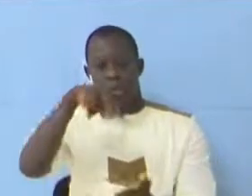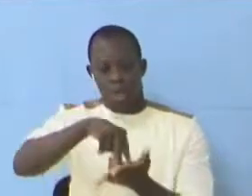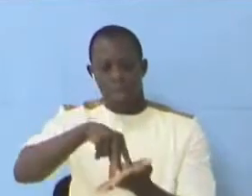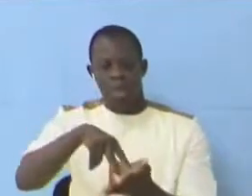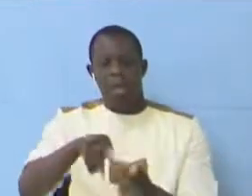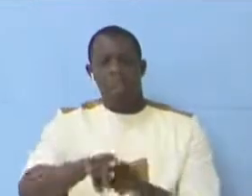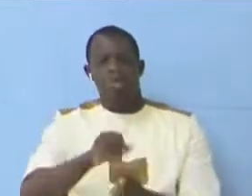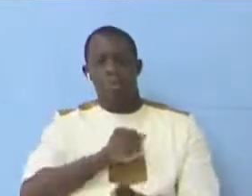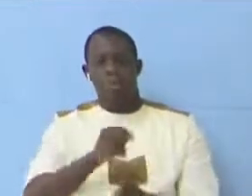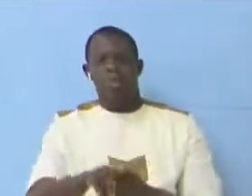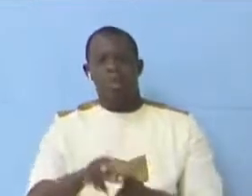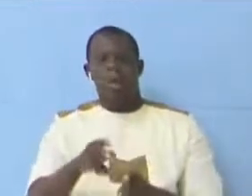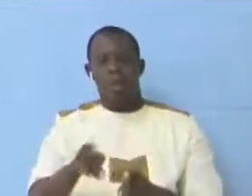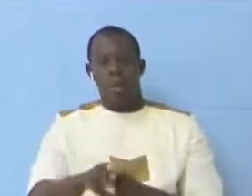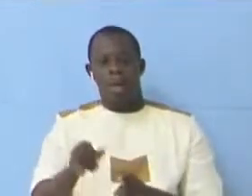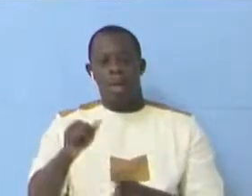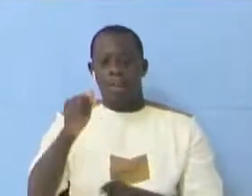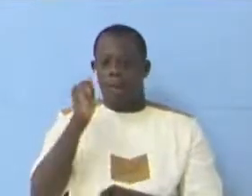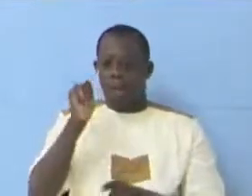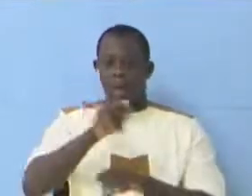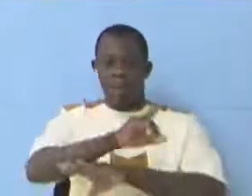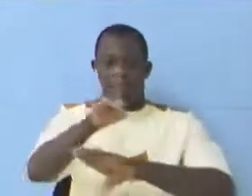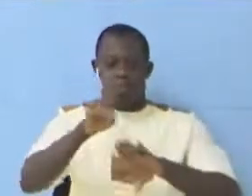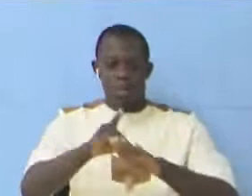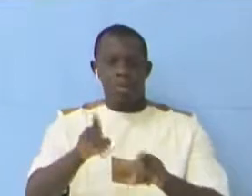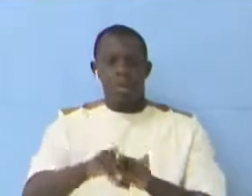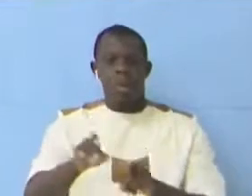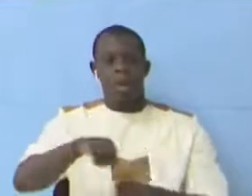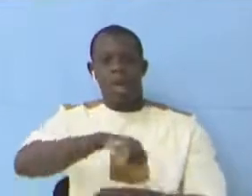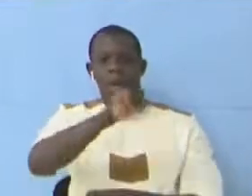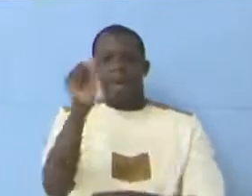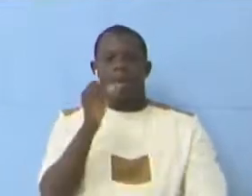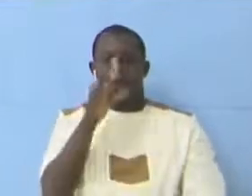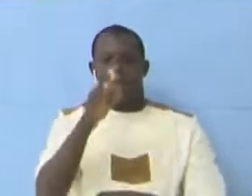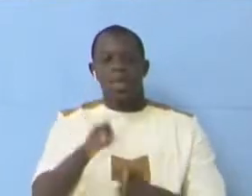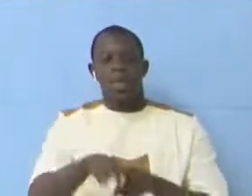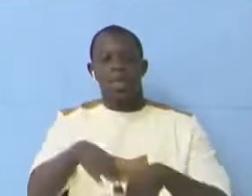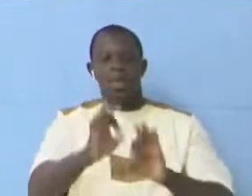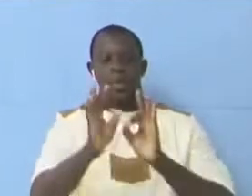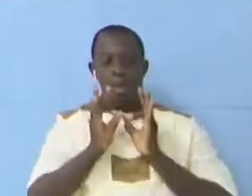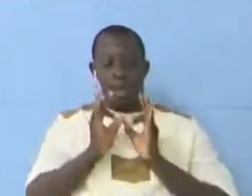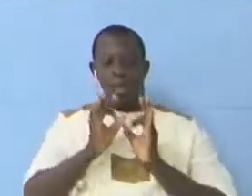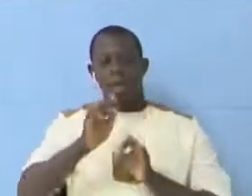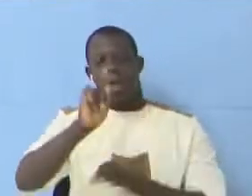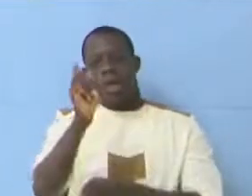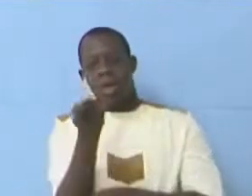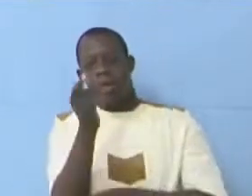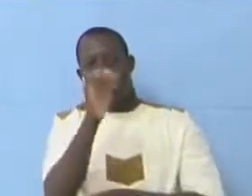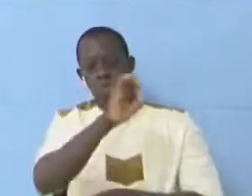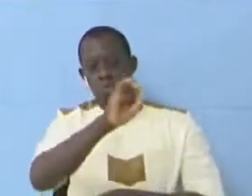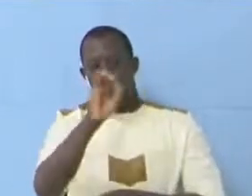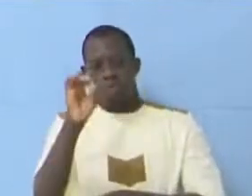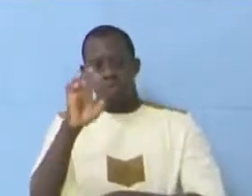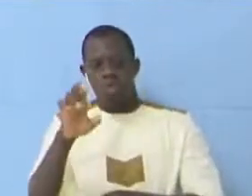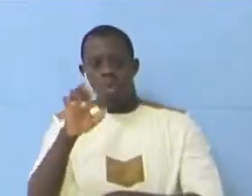came from behind me and just said, take Ngur and Diba outside.